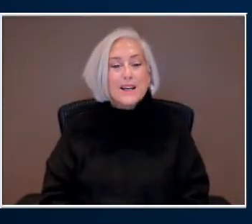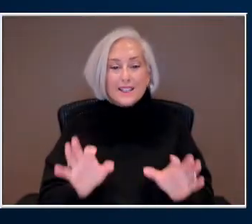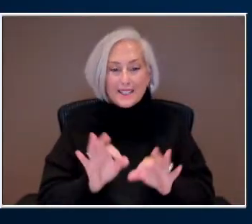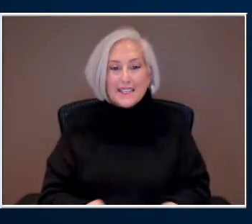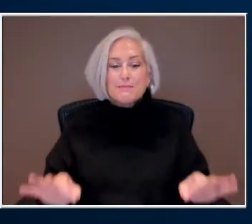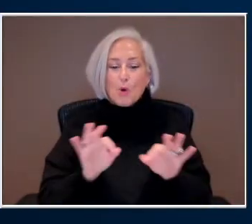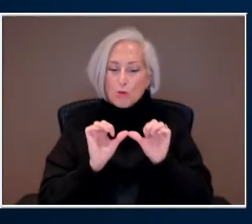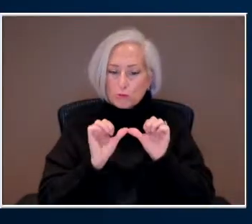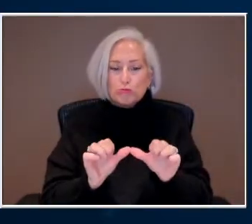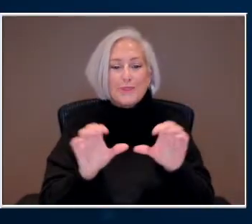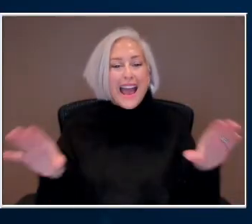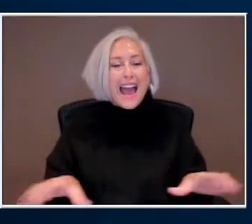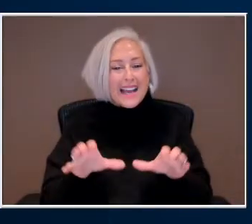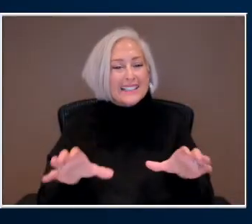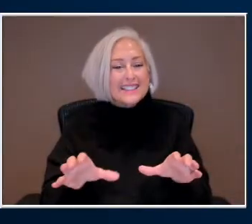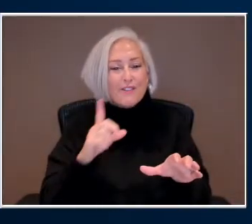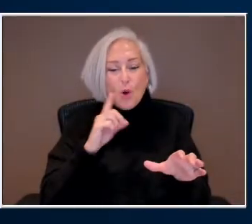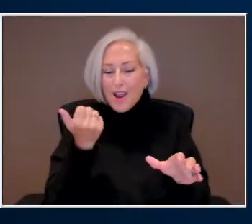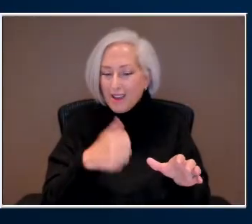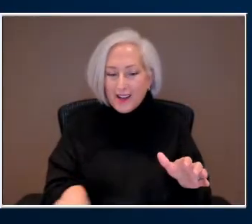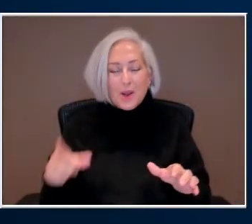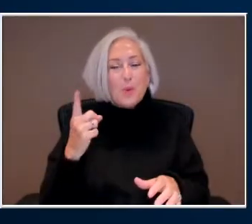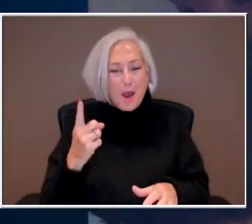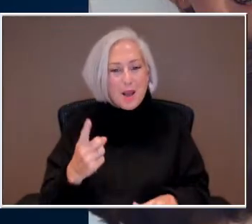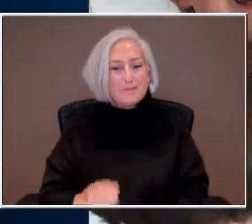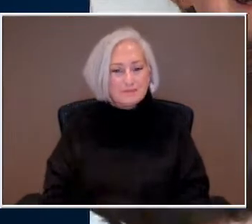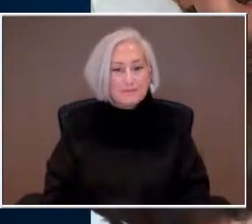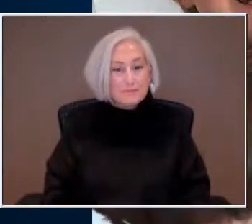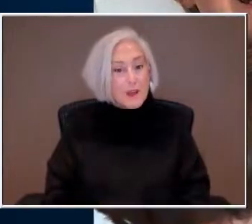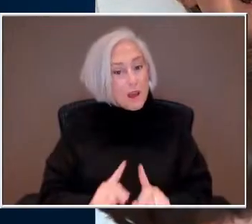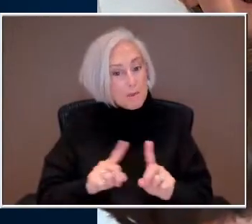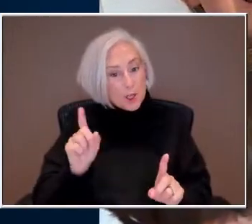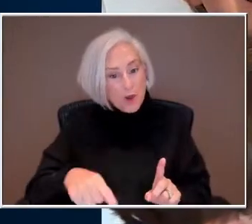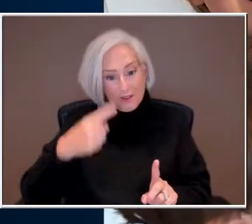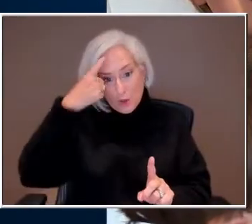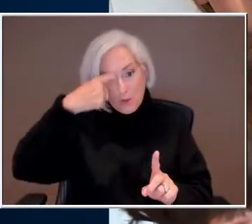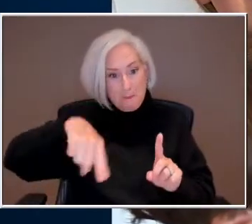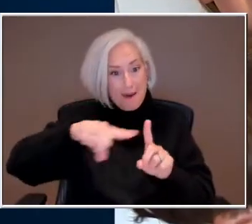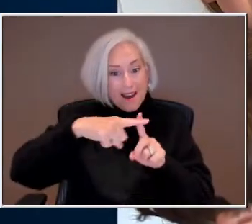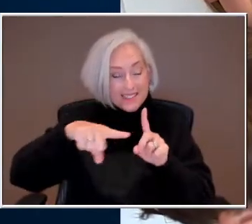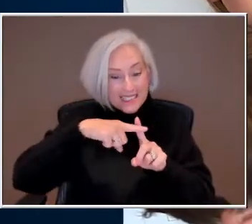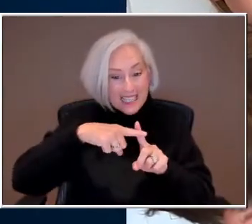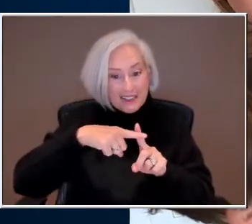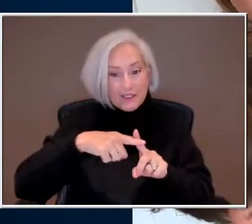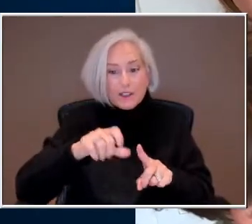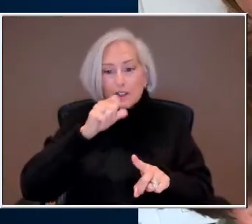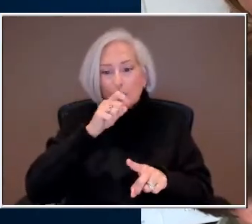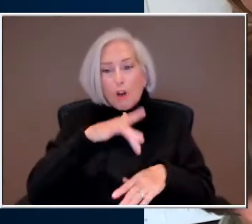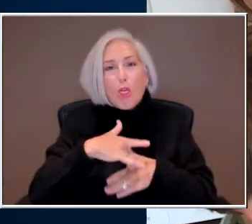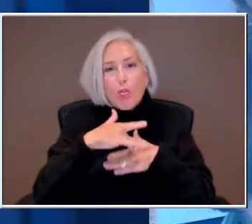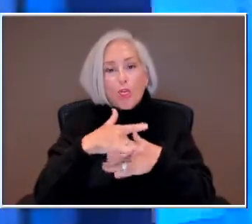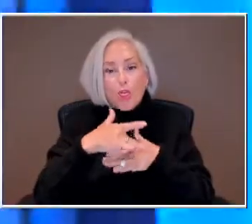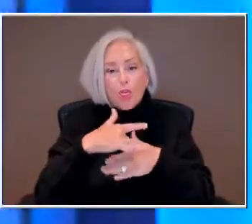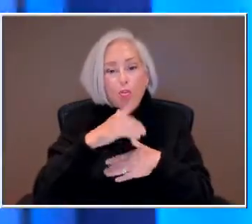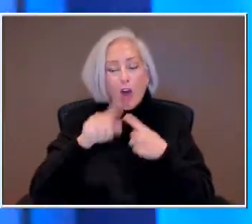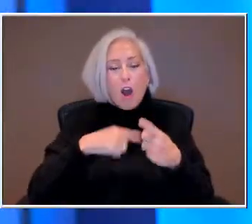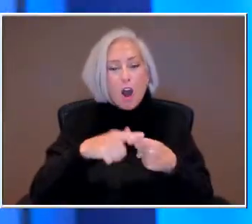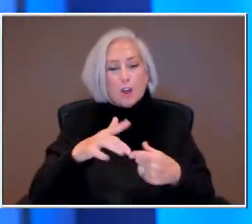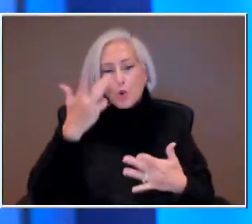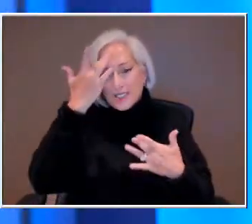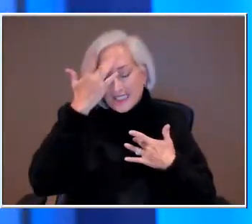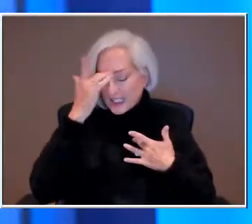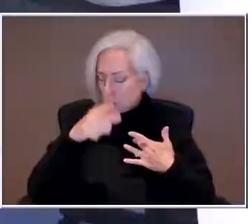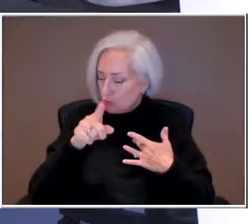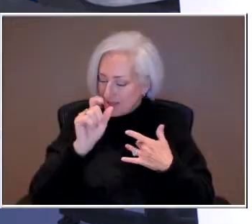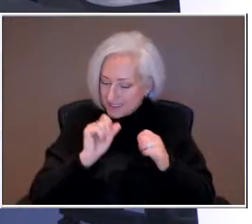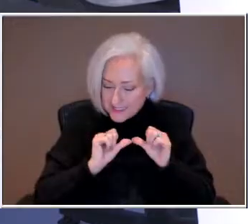any of us it is. But you have to keep a positive outlook, and you don't dread on your disease, and you just keep moving. Well, I think you